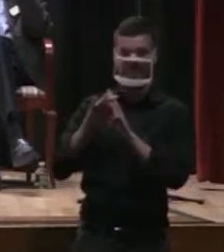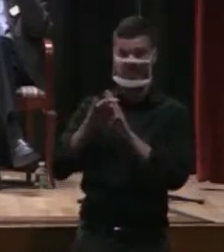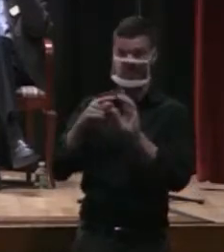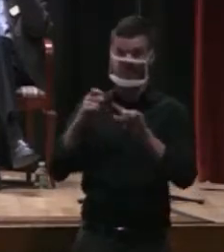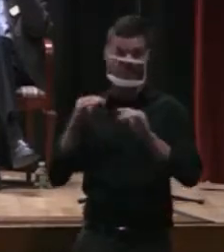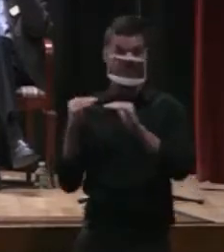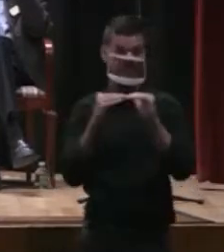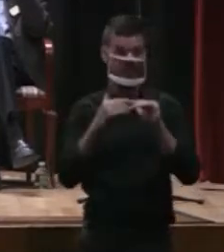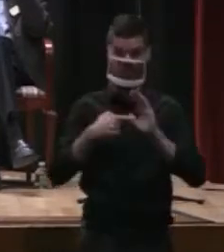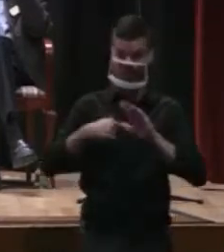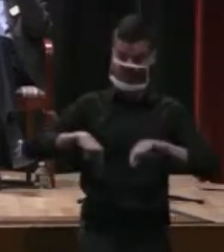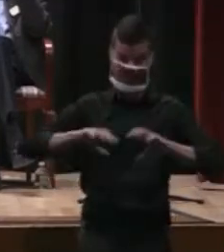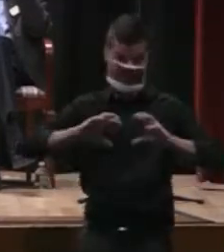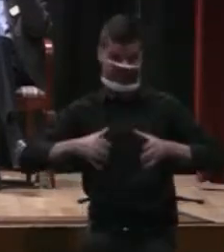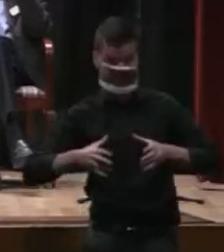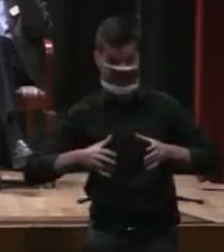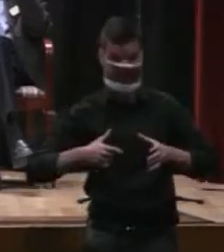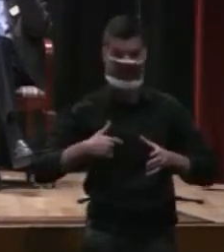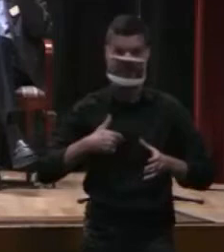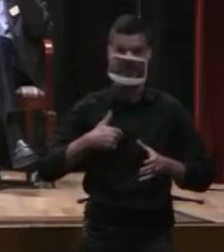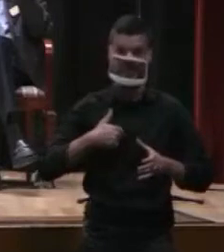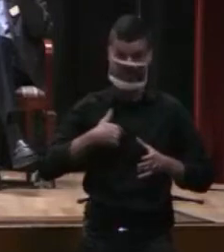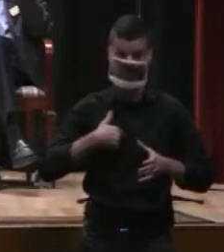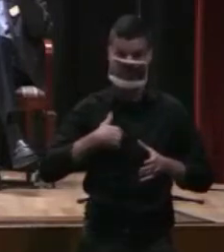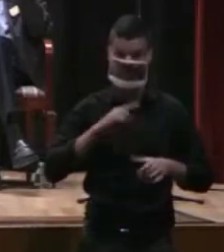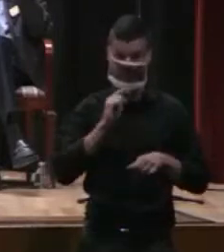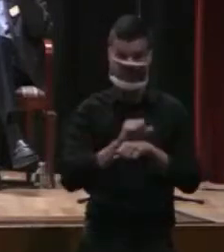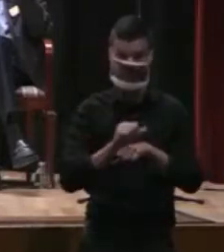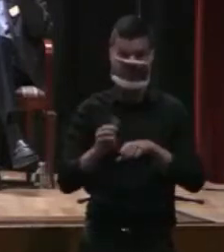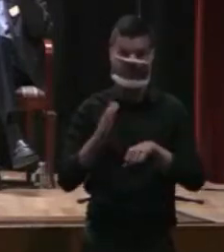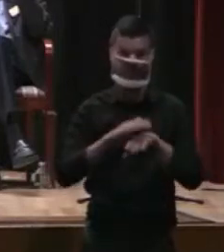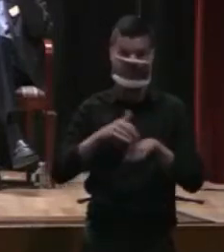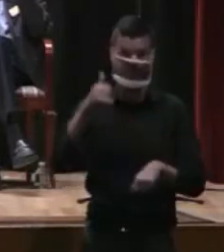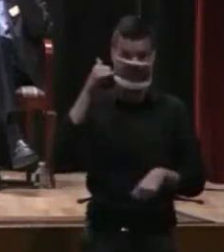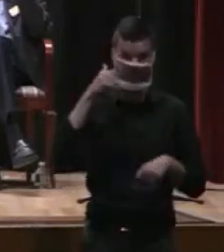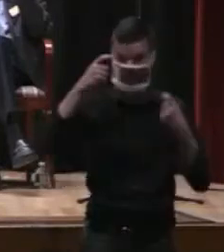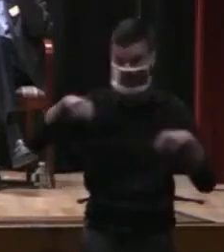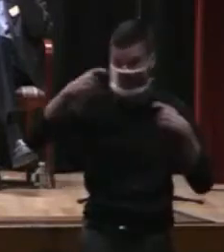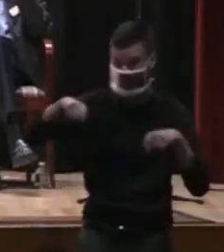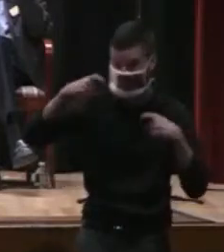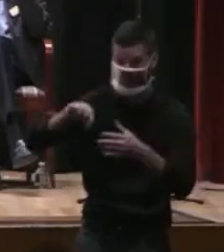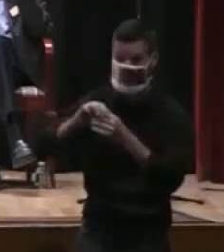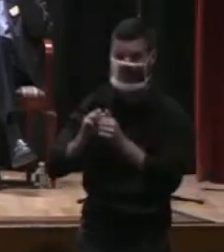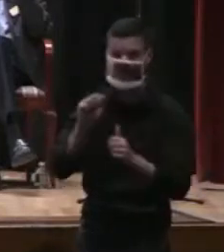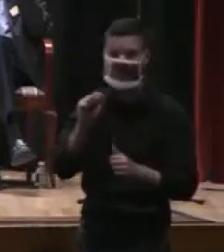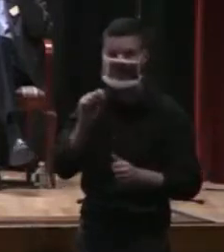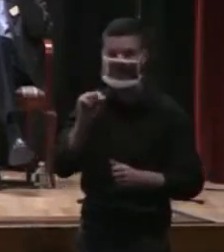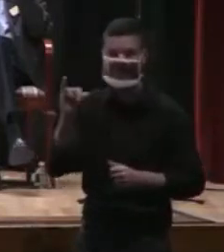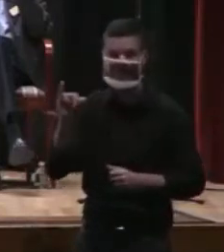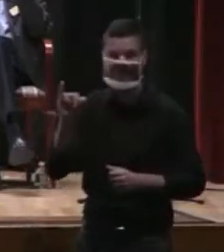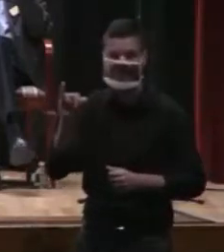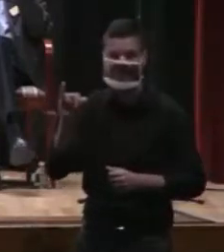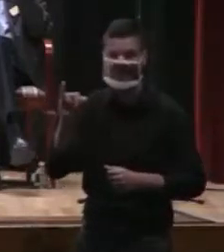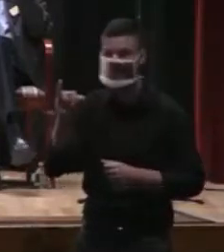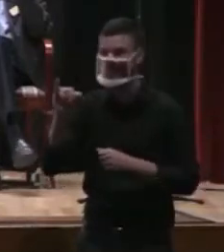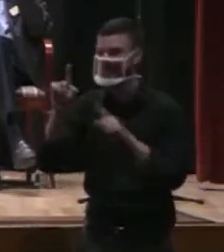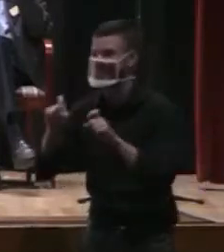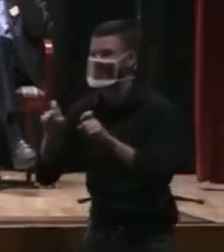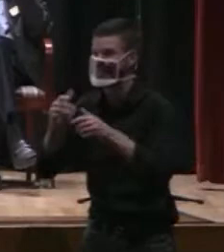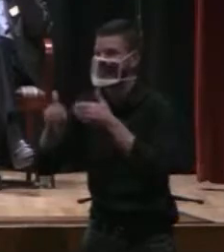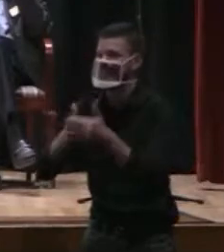the class, I was literally on the phone crying to a classmate about ATI remediation. True